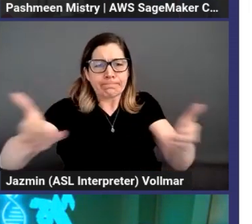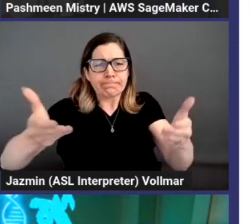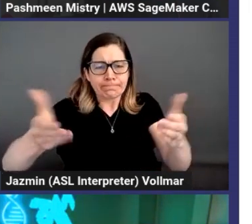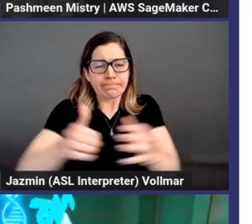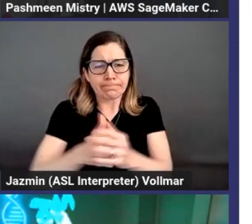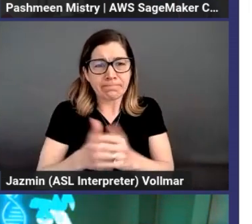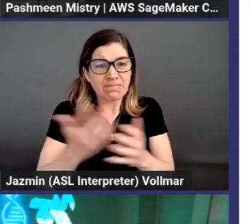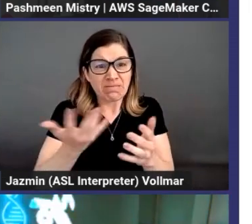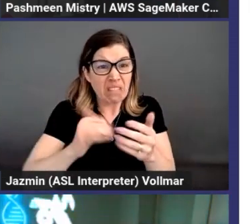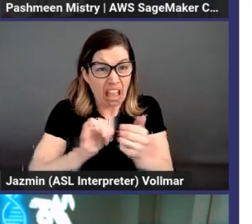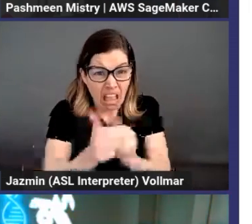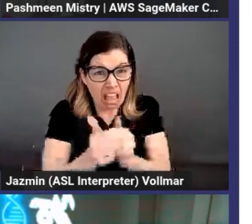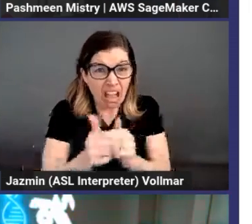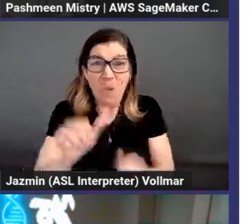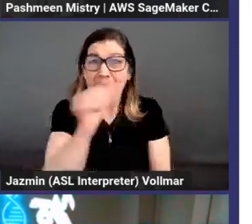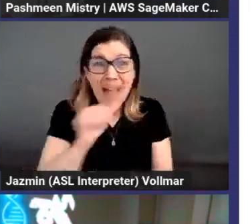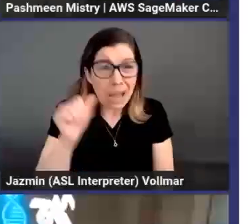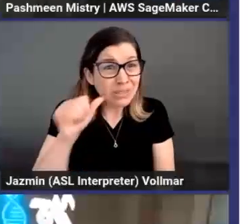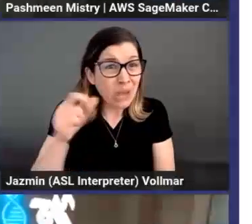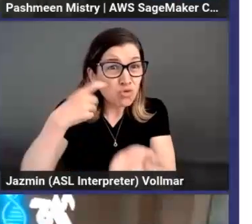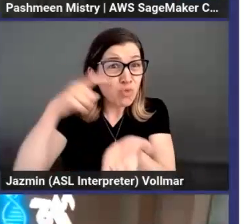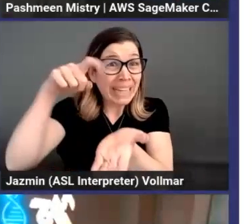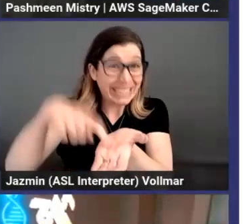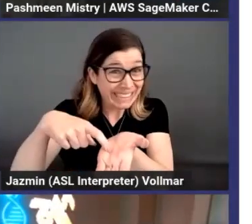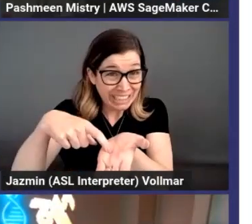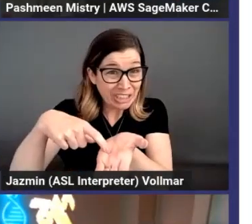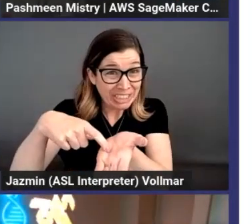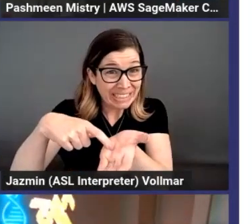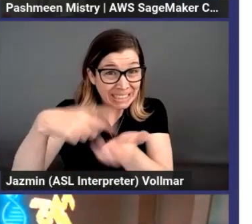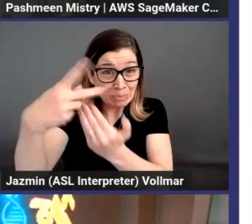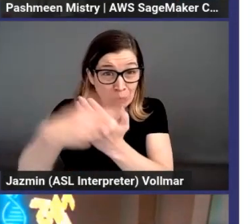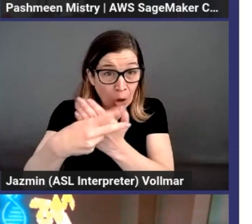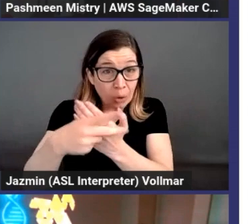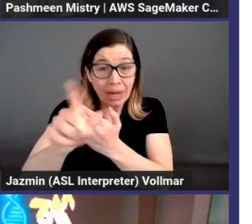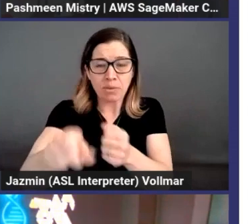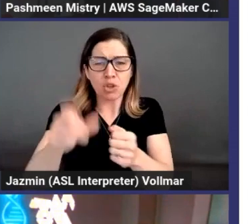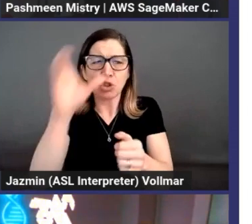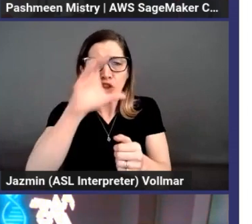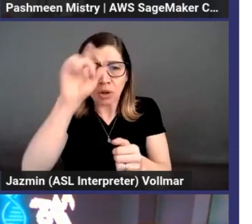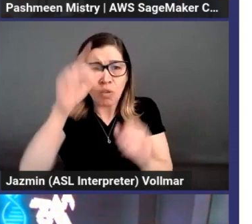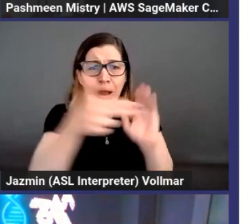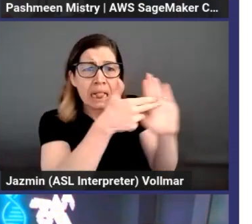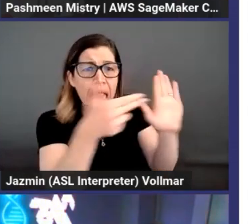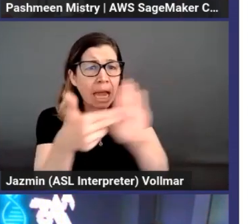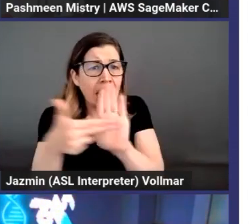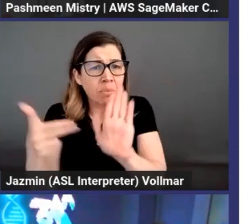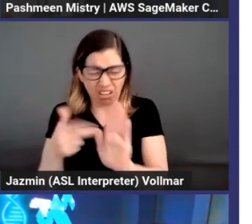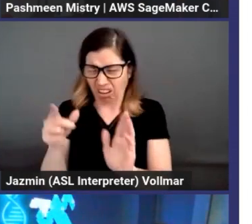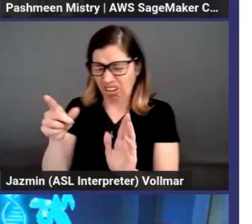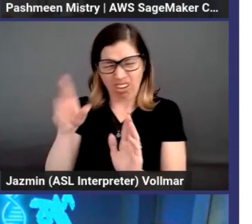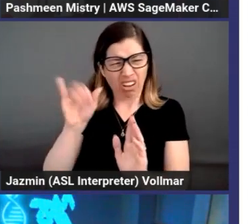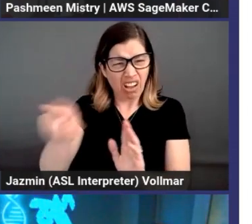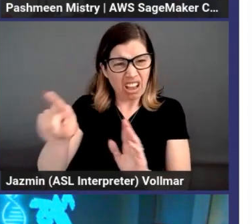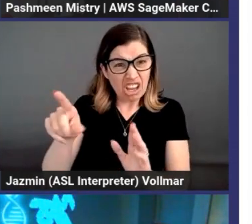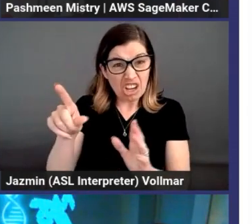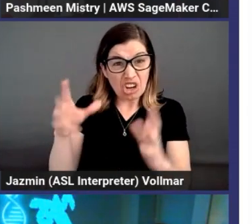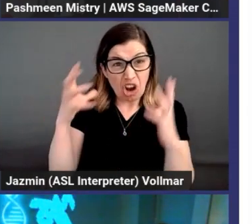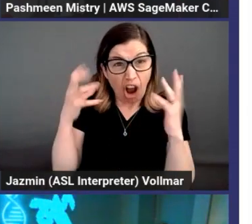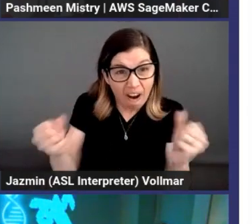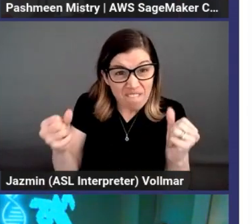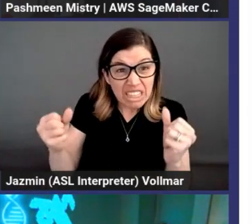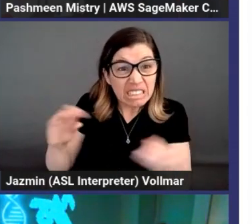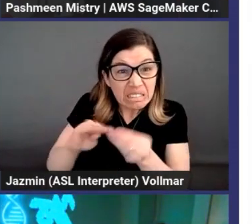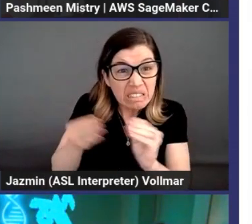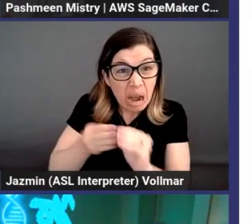using Amazon recognition. You can search through different labels. Cool, and it gives a confidence number as well. Like